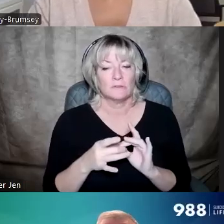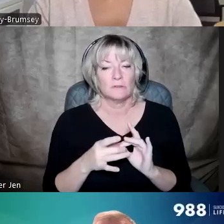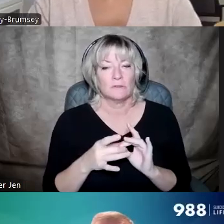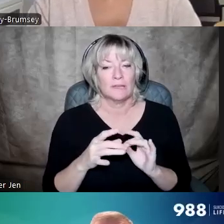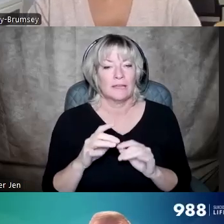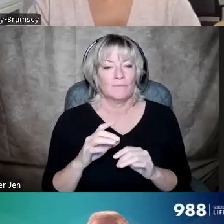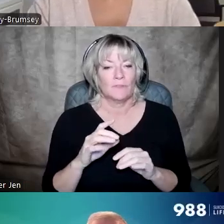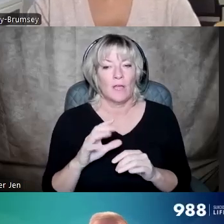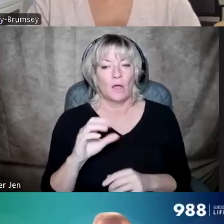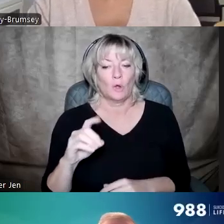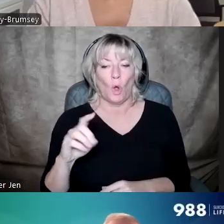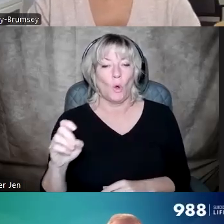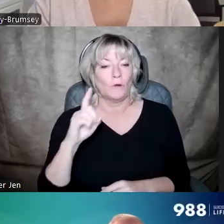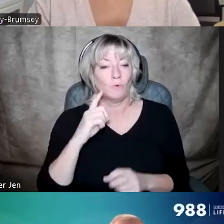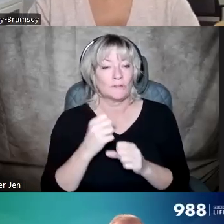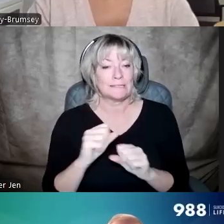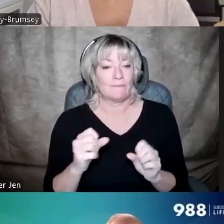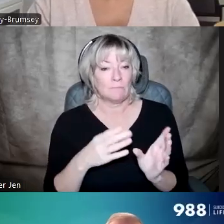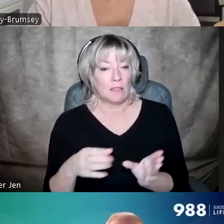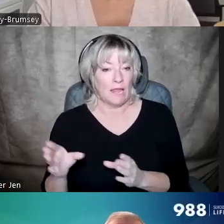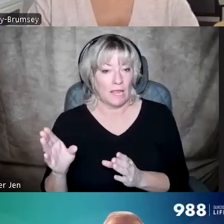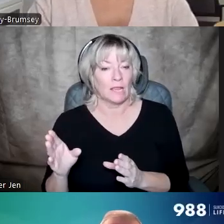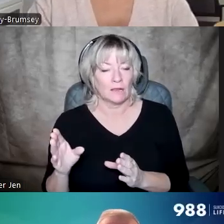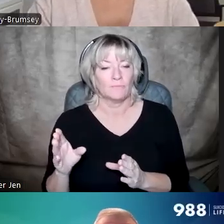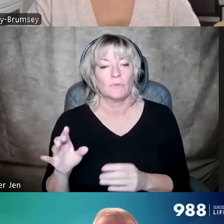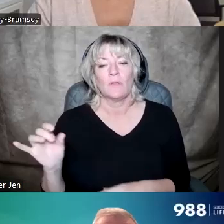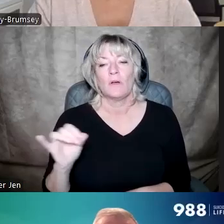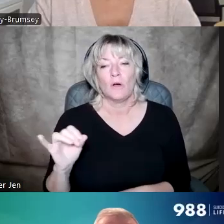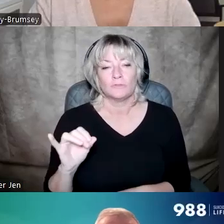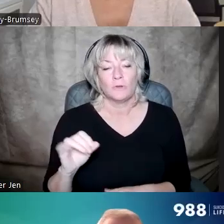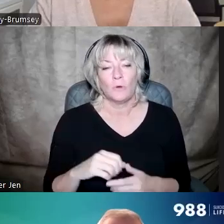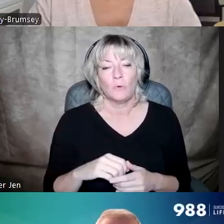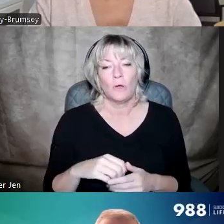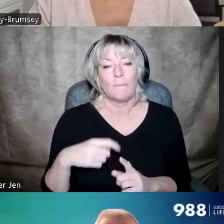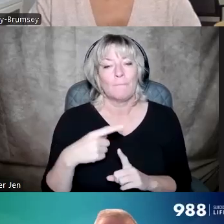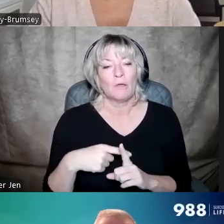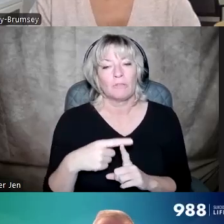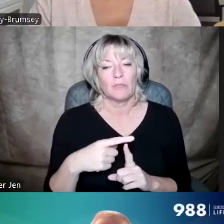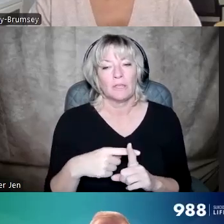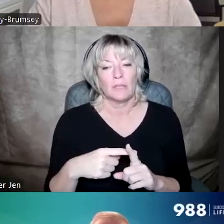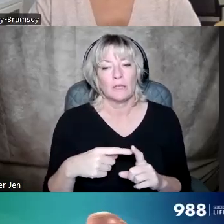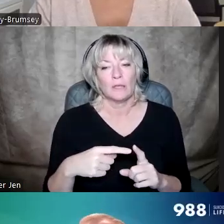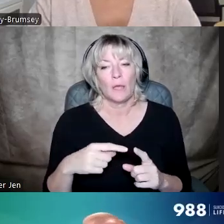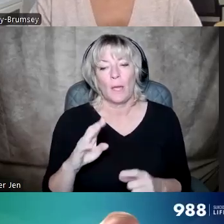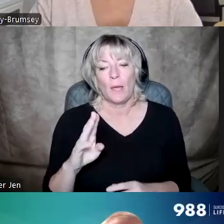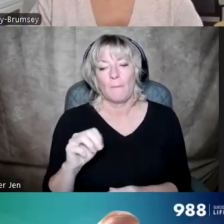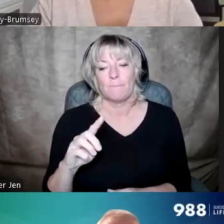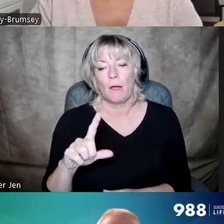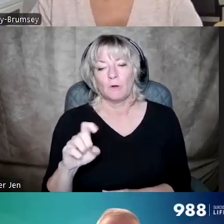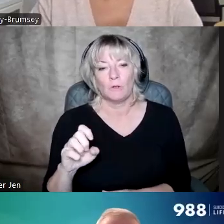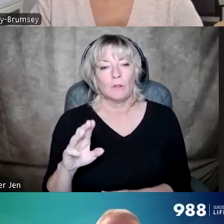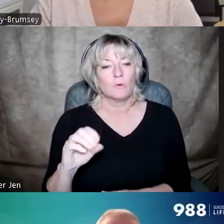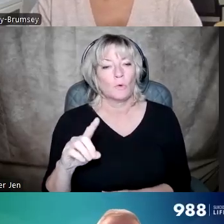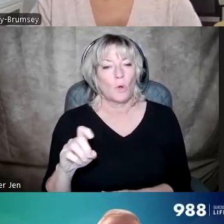standalone code for safety planning, and then also a monthly bundle code for